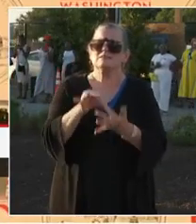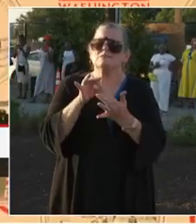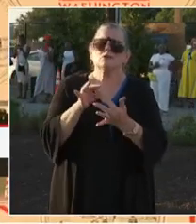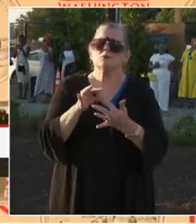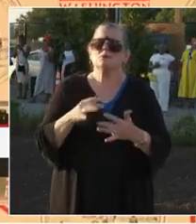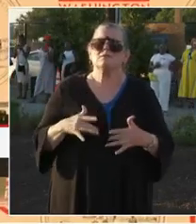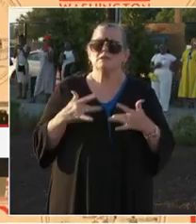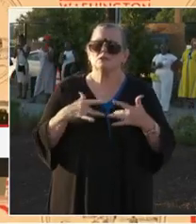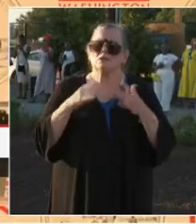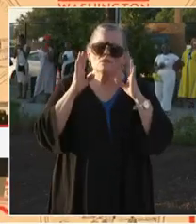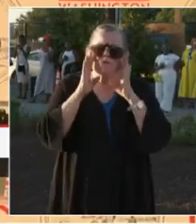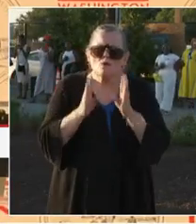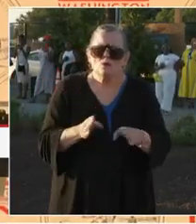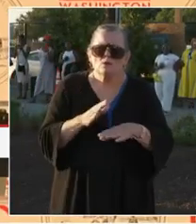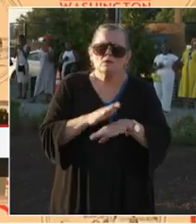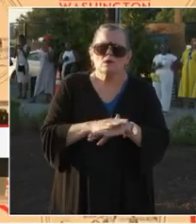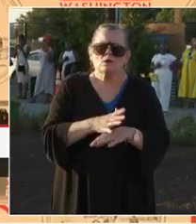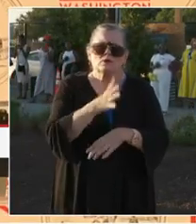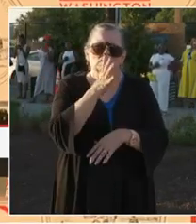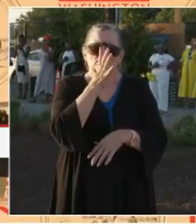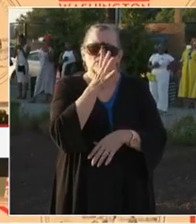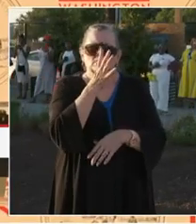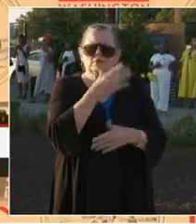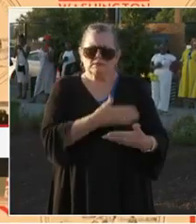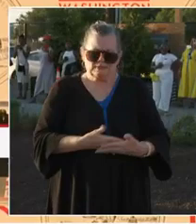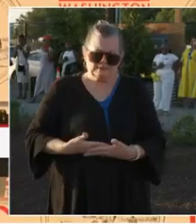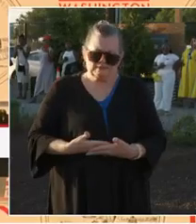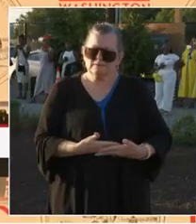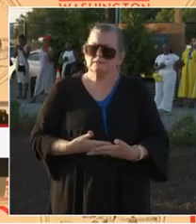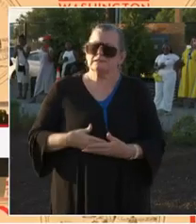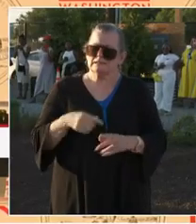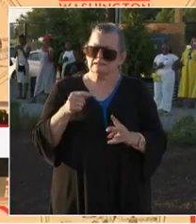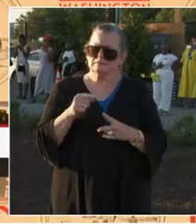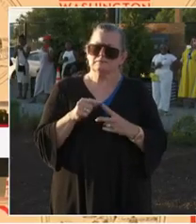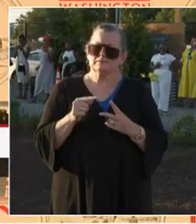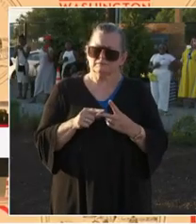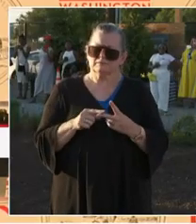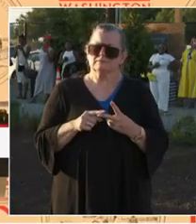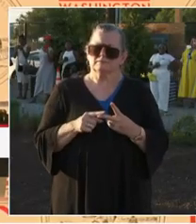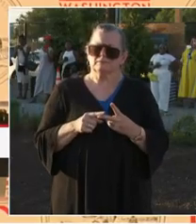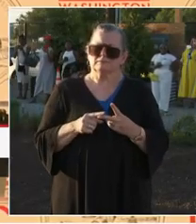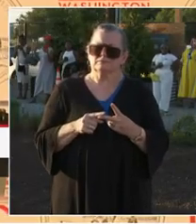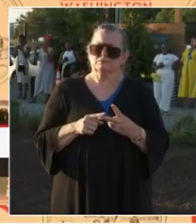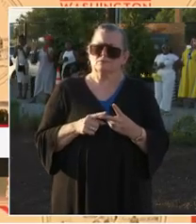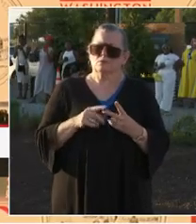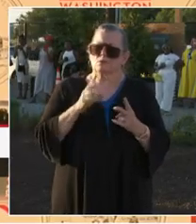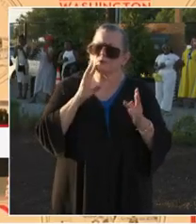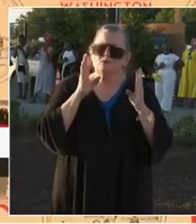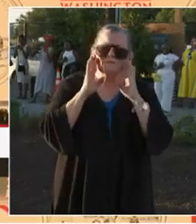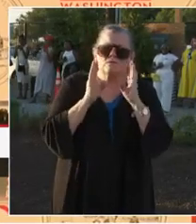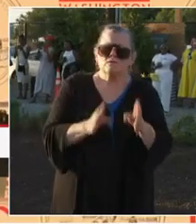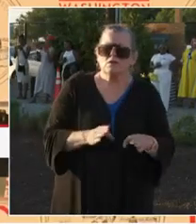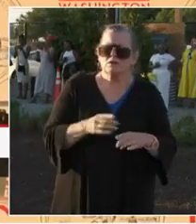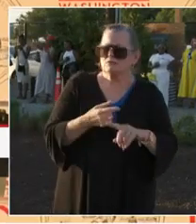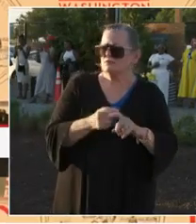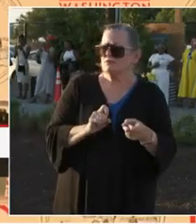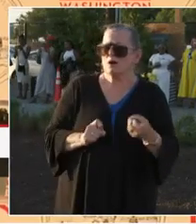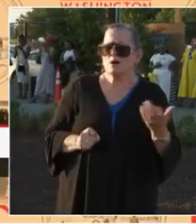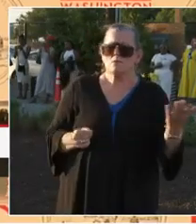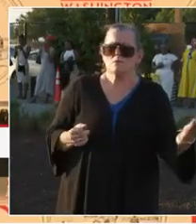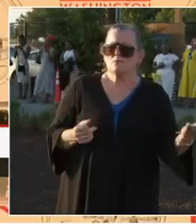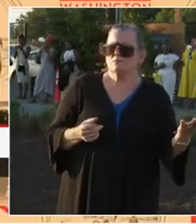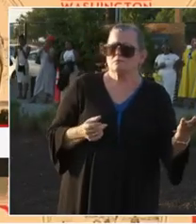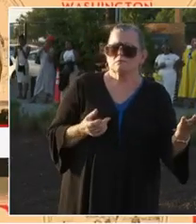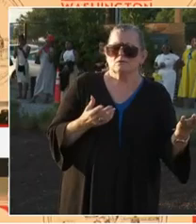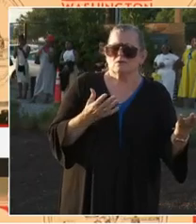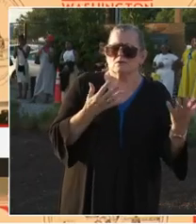our maternal and infant health and making sure that we're focused from everything from our well women visits